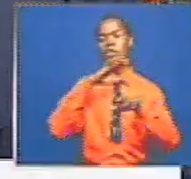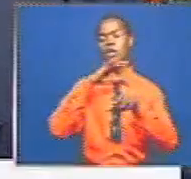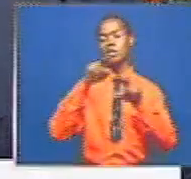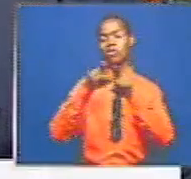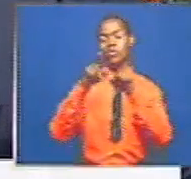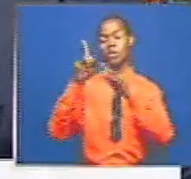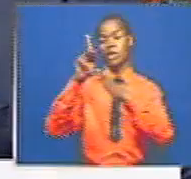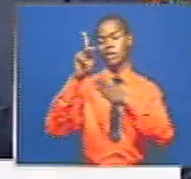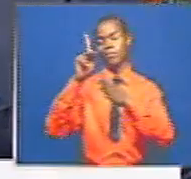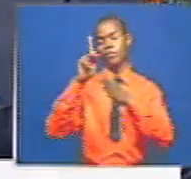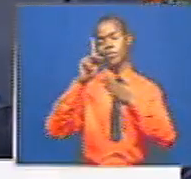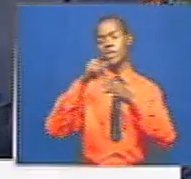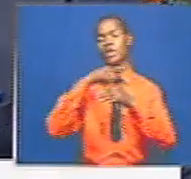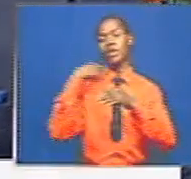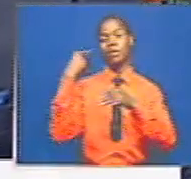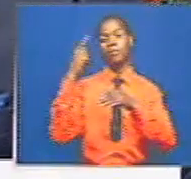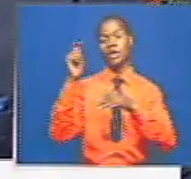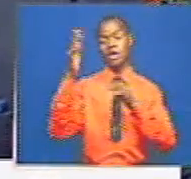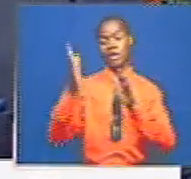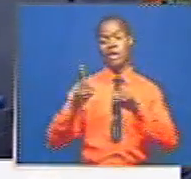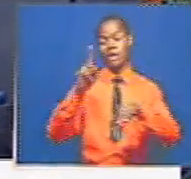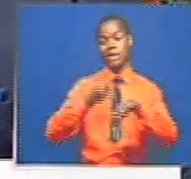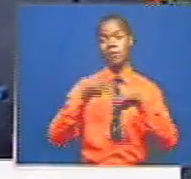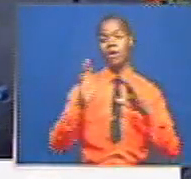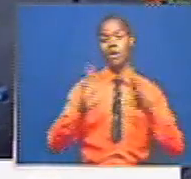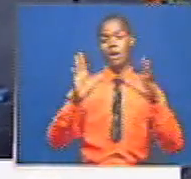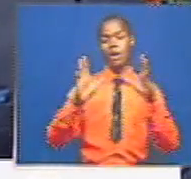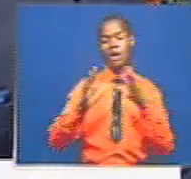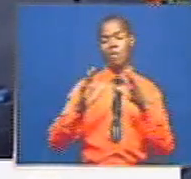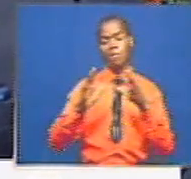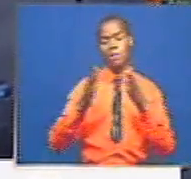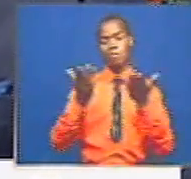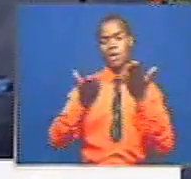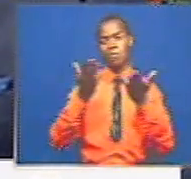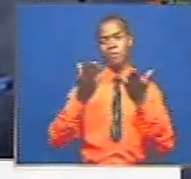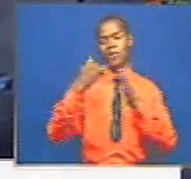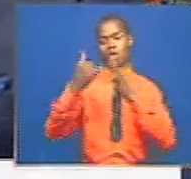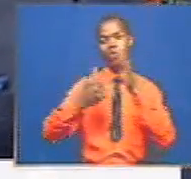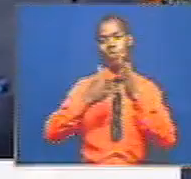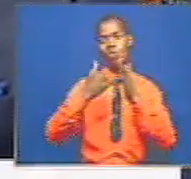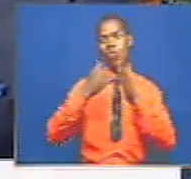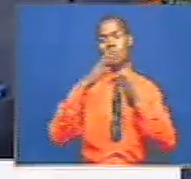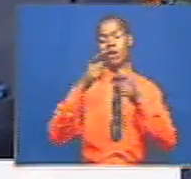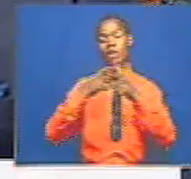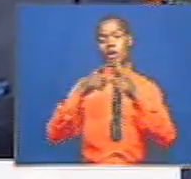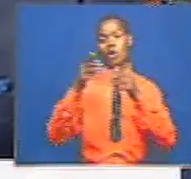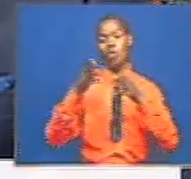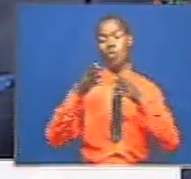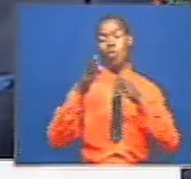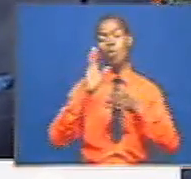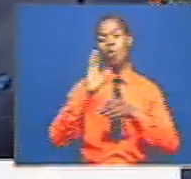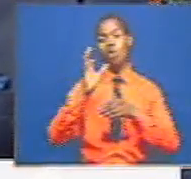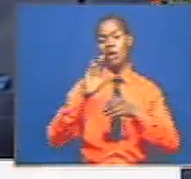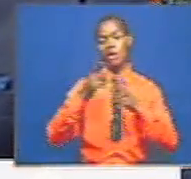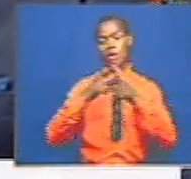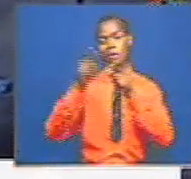Kenyans. Because if a company is discharging directly to the river, that water will go somewhere, and somebody will take